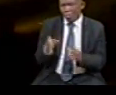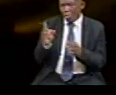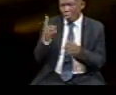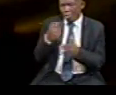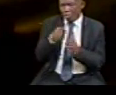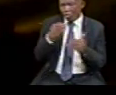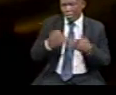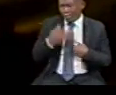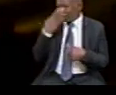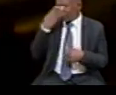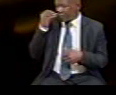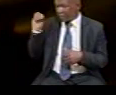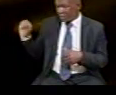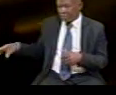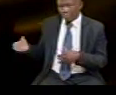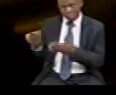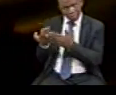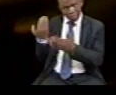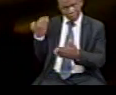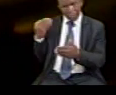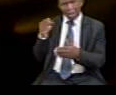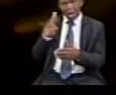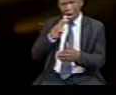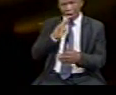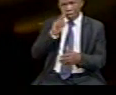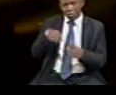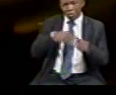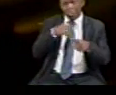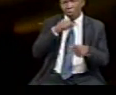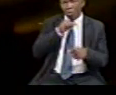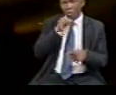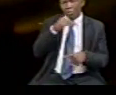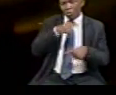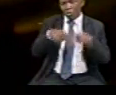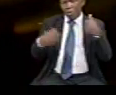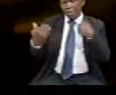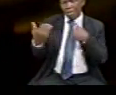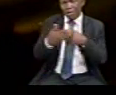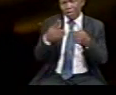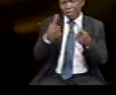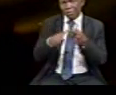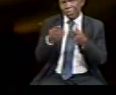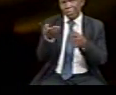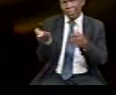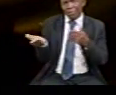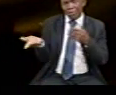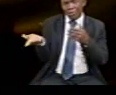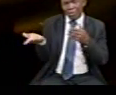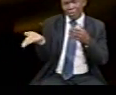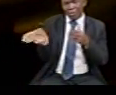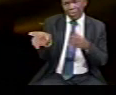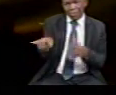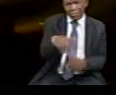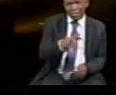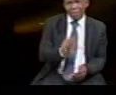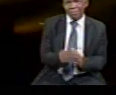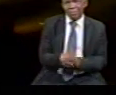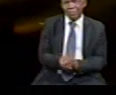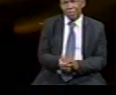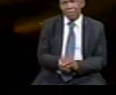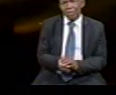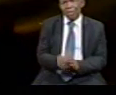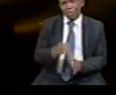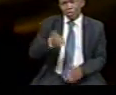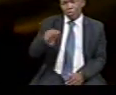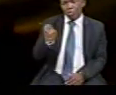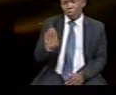you not going back to them now? Job said, I make a covenant with my eye. Why then should